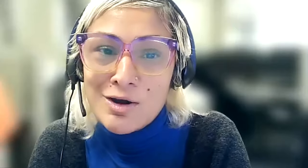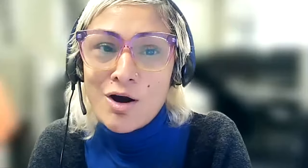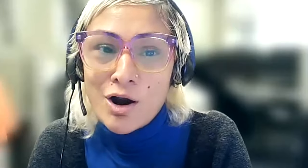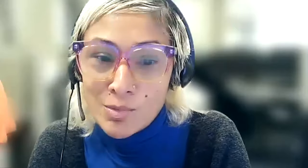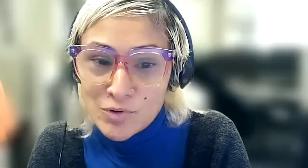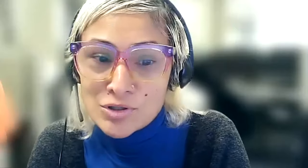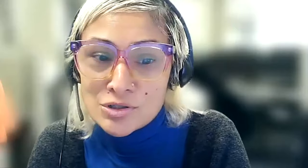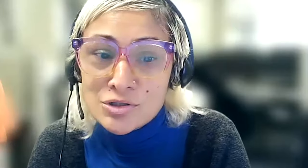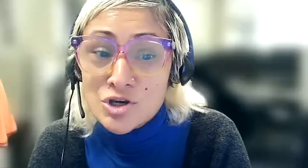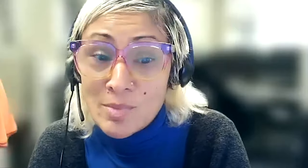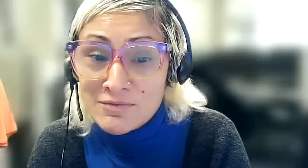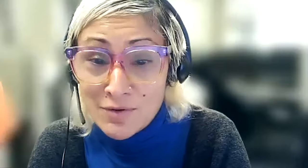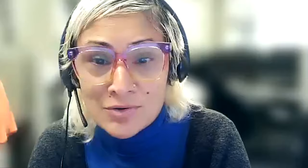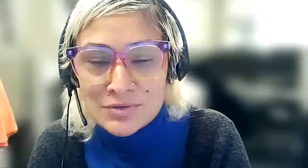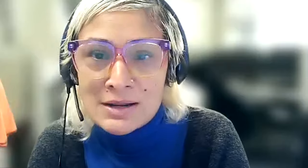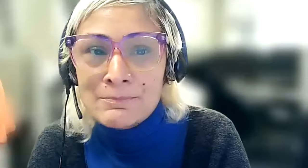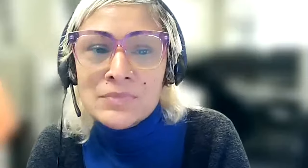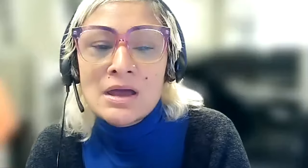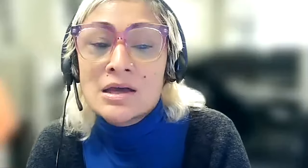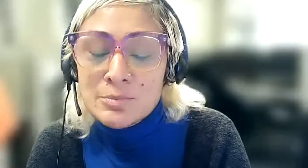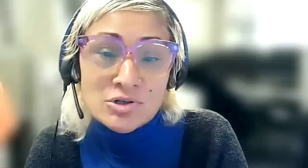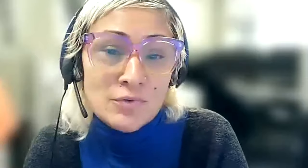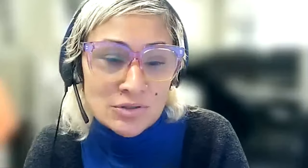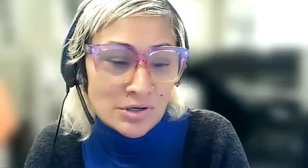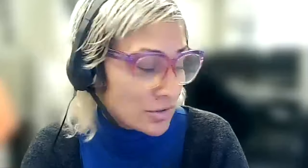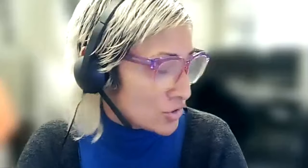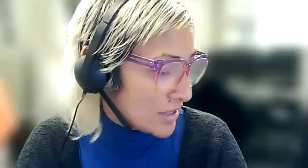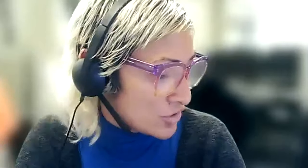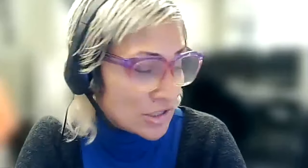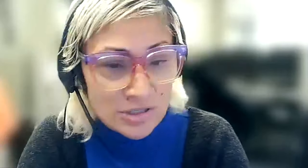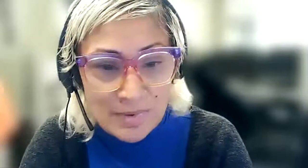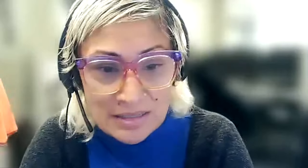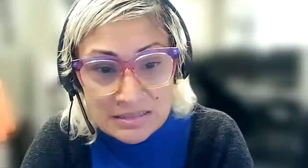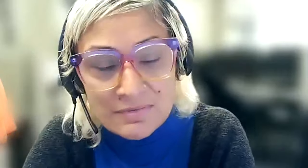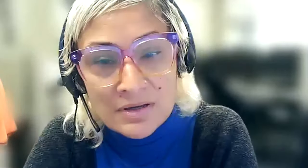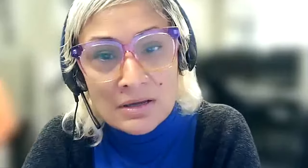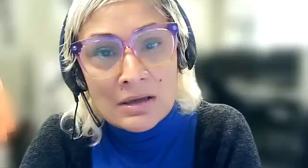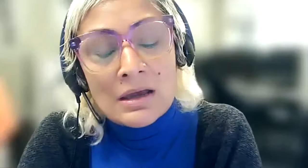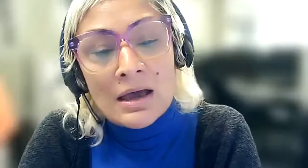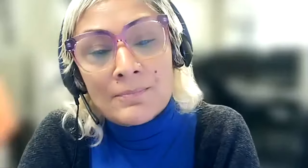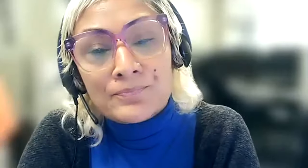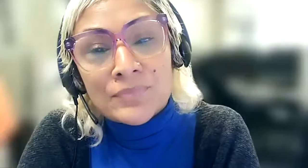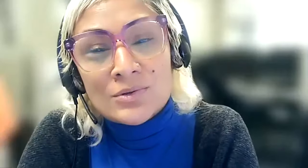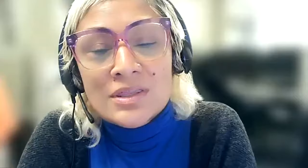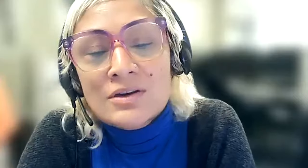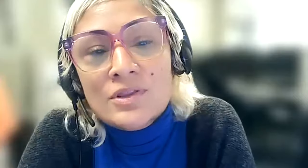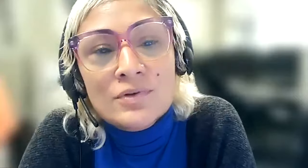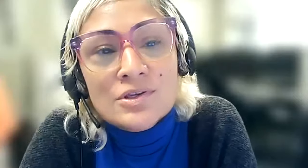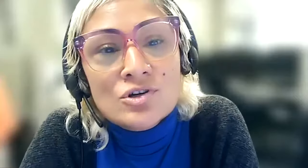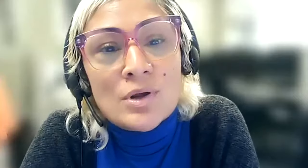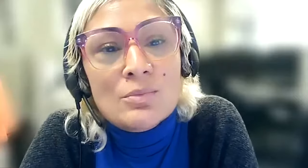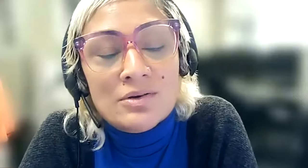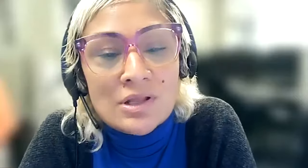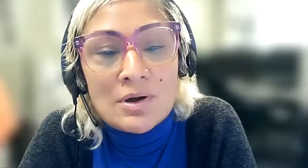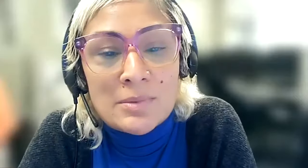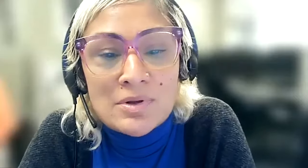and harmful to so many folks, right, especially folks that are trans and gender expansive. So I think for this